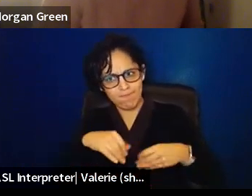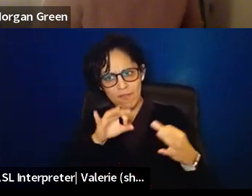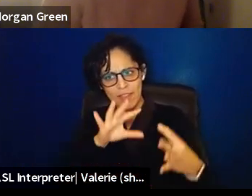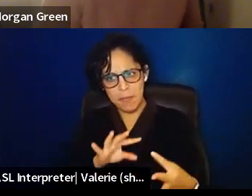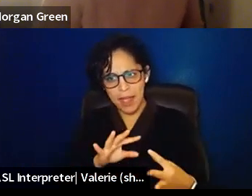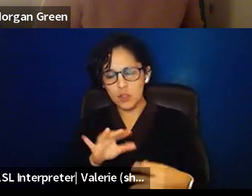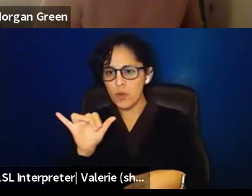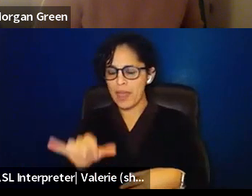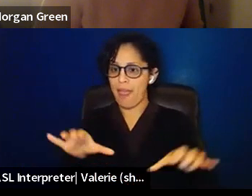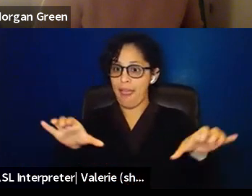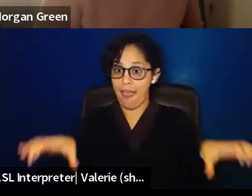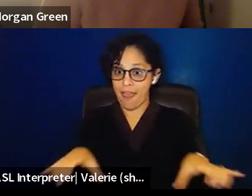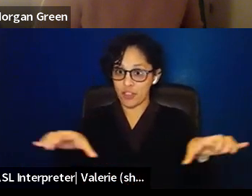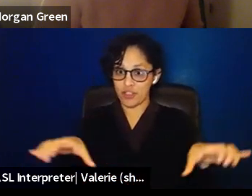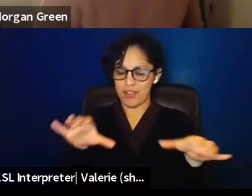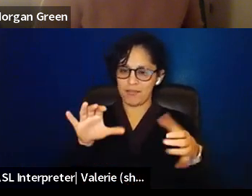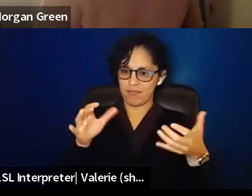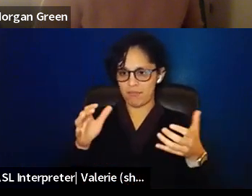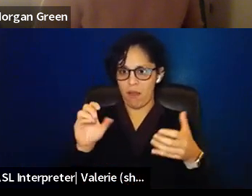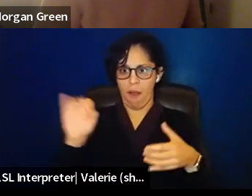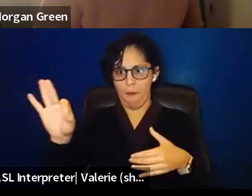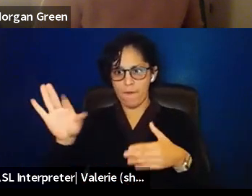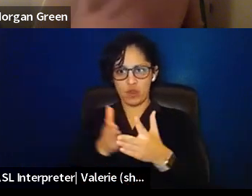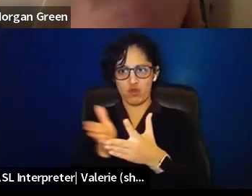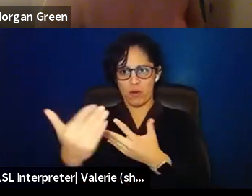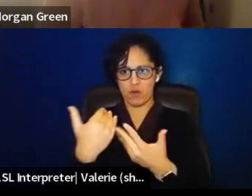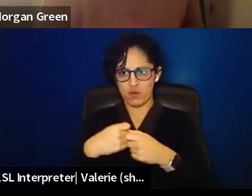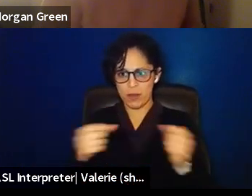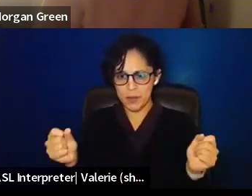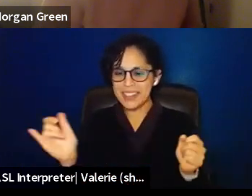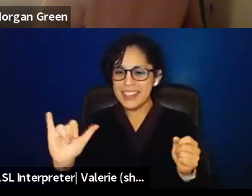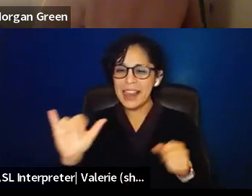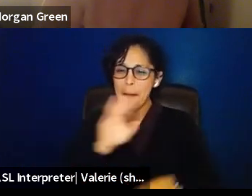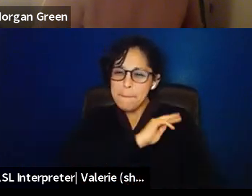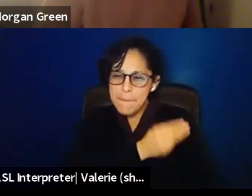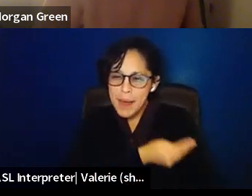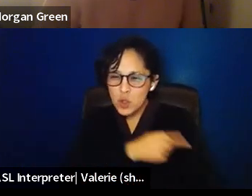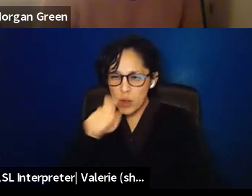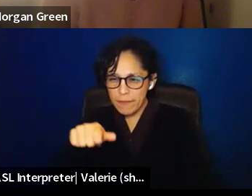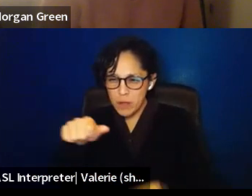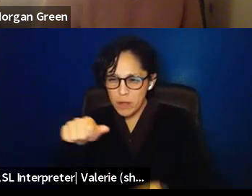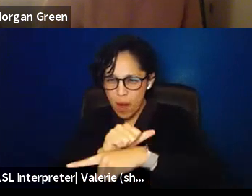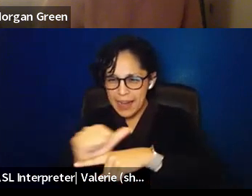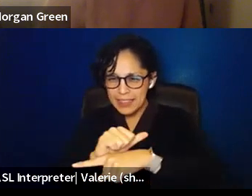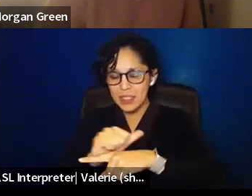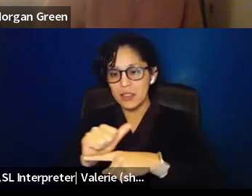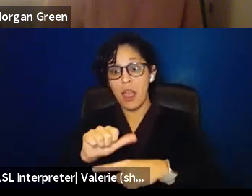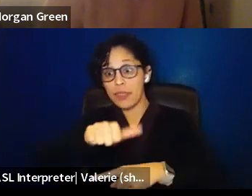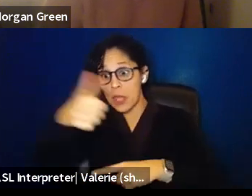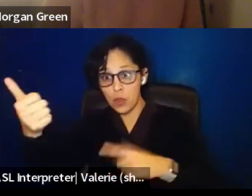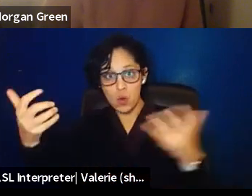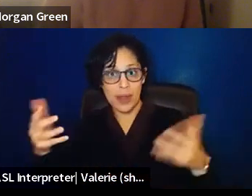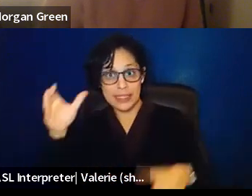transparency, which really does feel like a muscle, and then the flip side of it is listening. And I love what you said about humility,